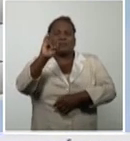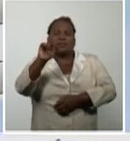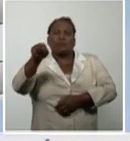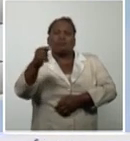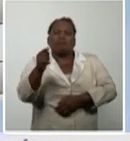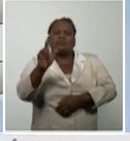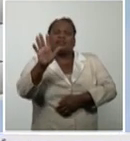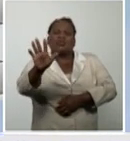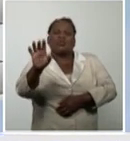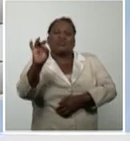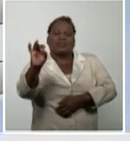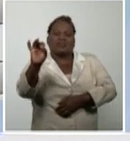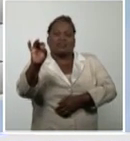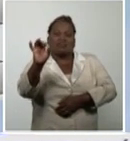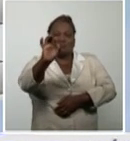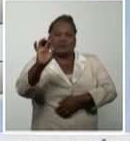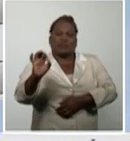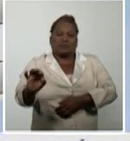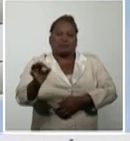The region of the Americas